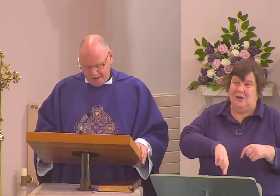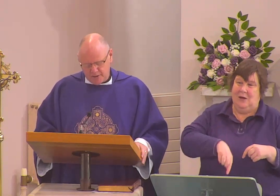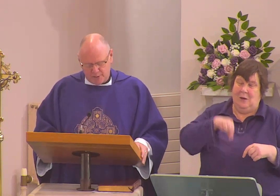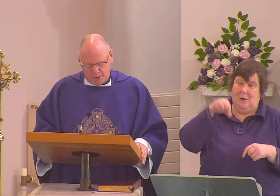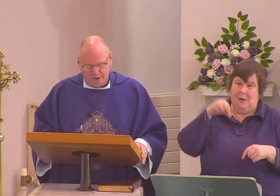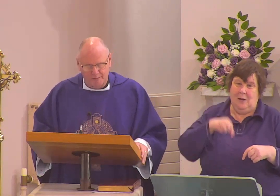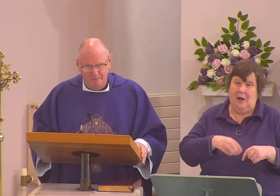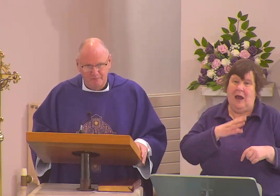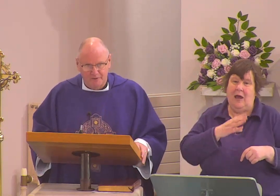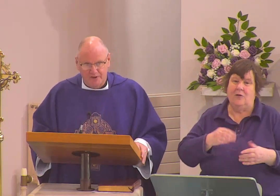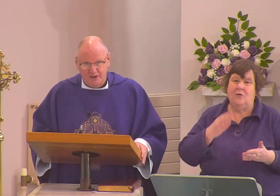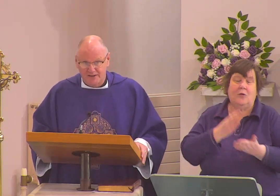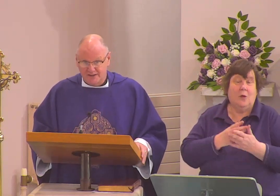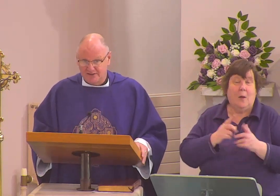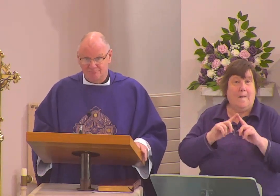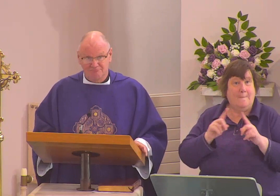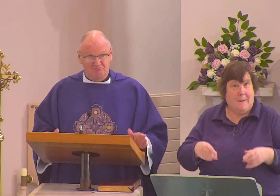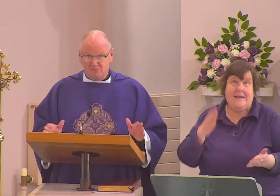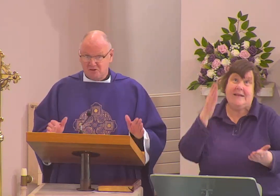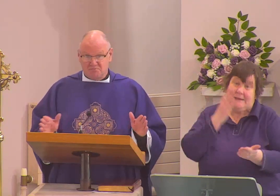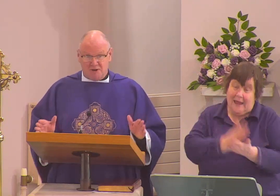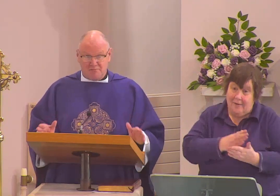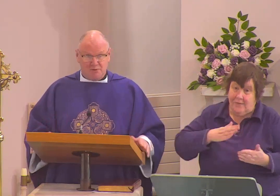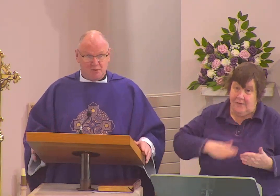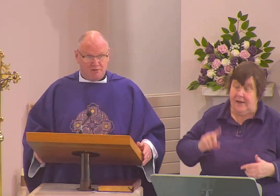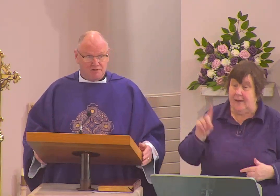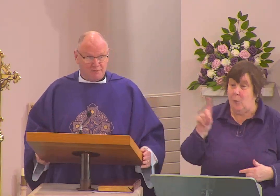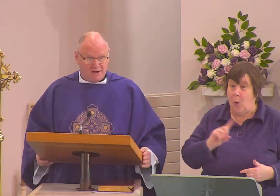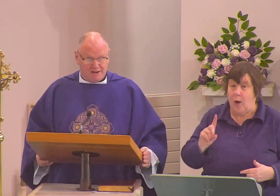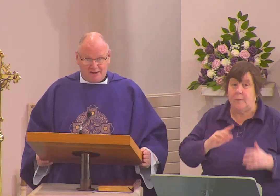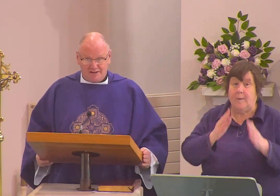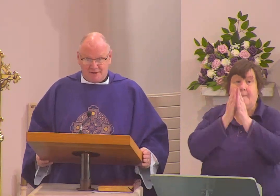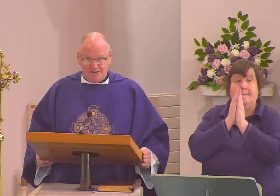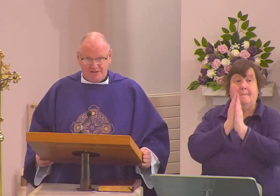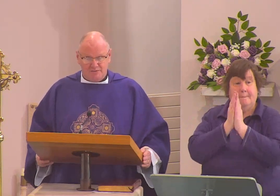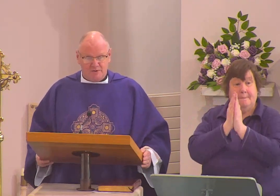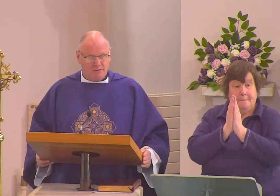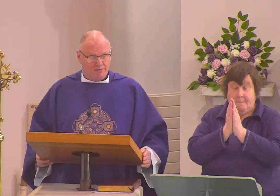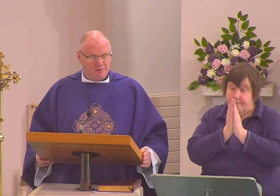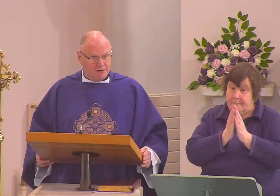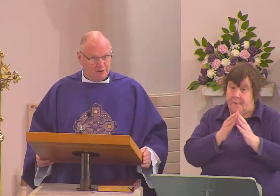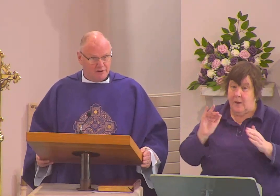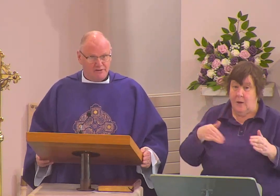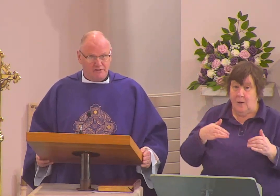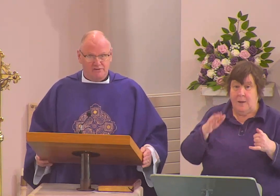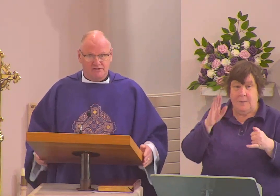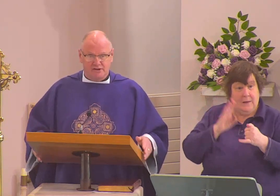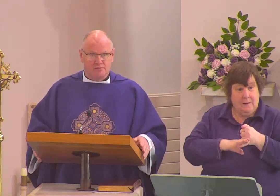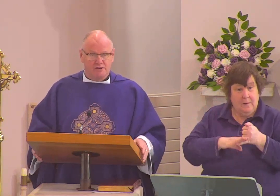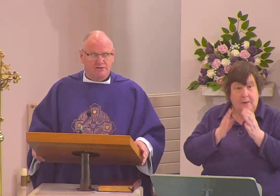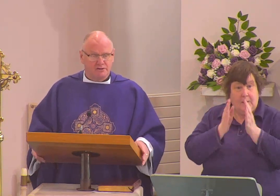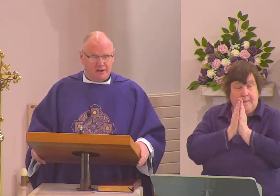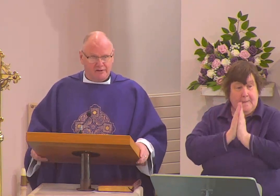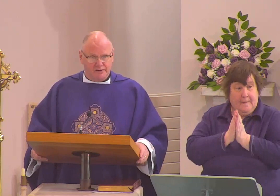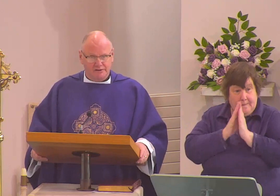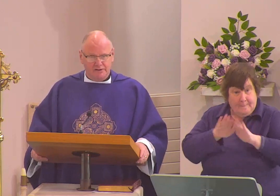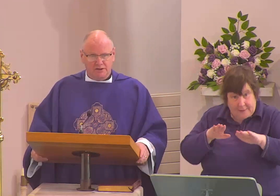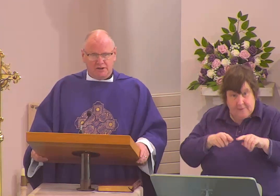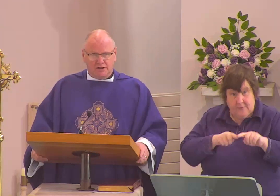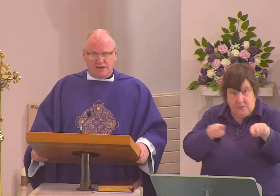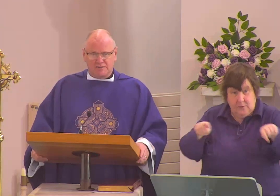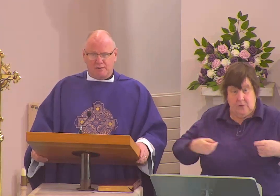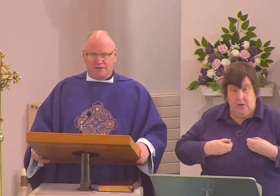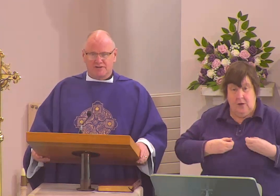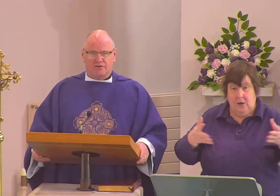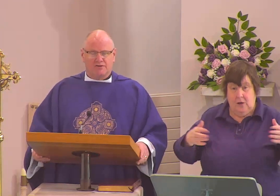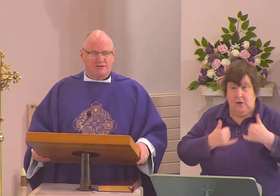need prayer. Indeed, this might be one of the last Masses we might be allowed to celebrate together